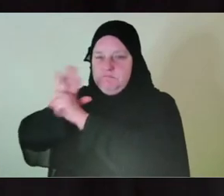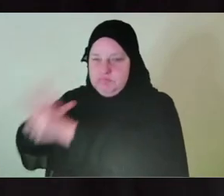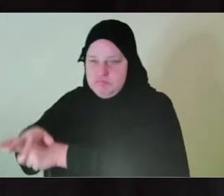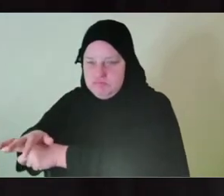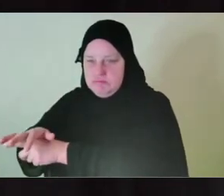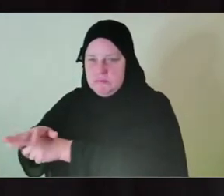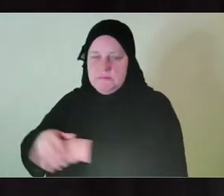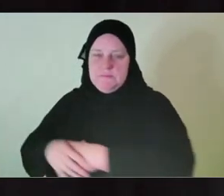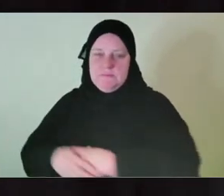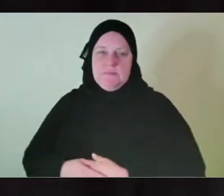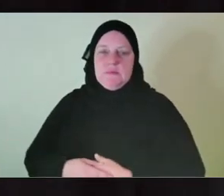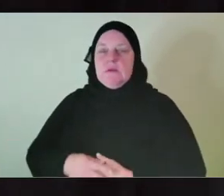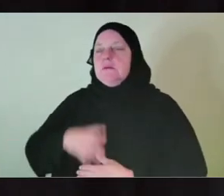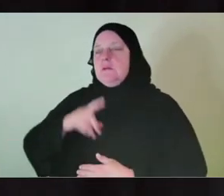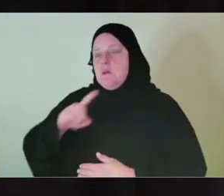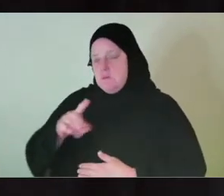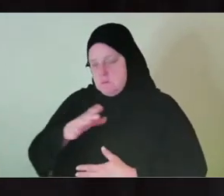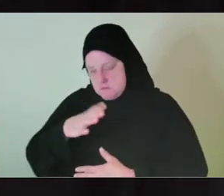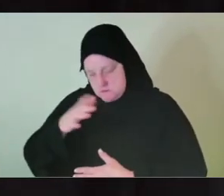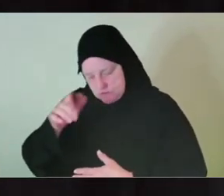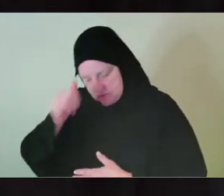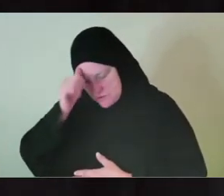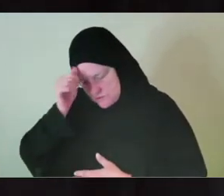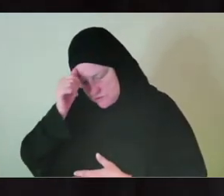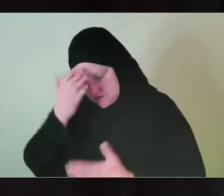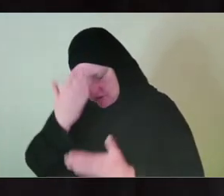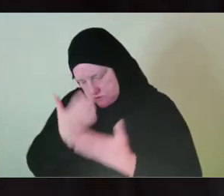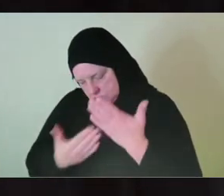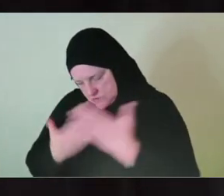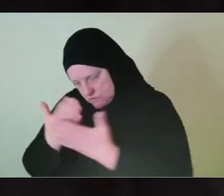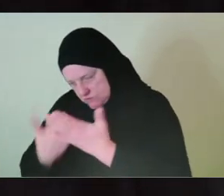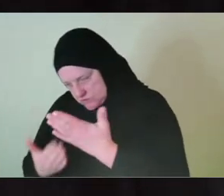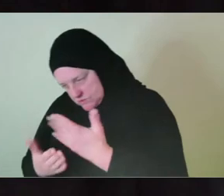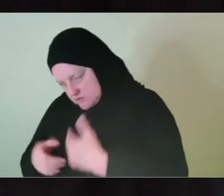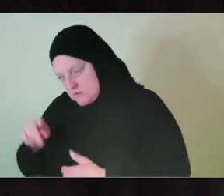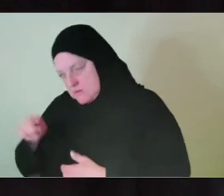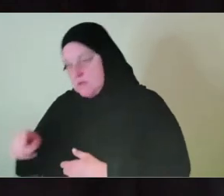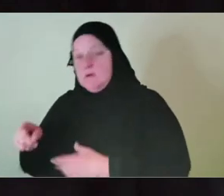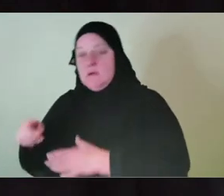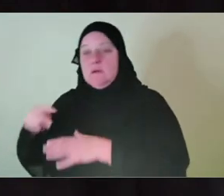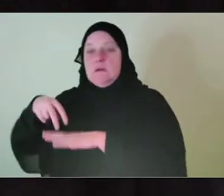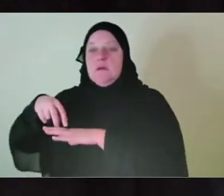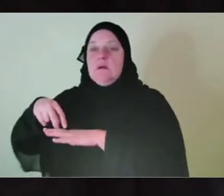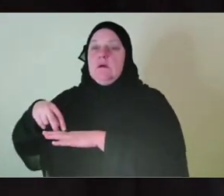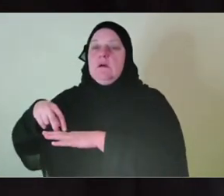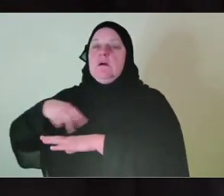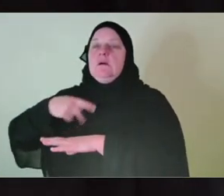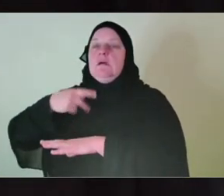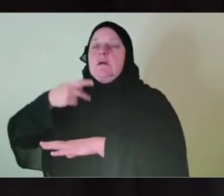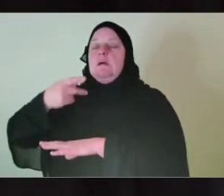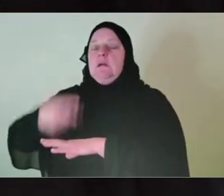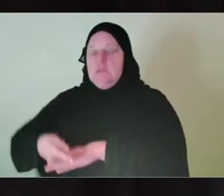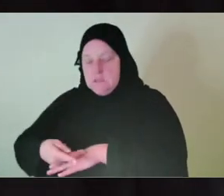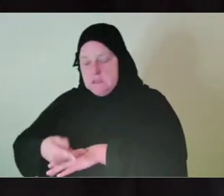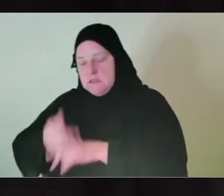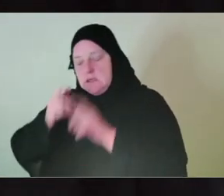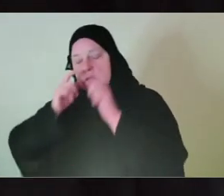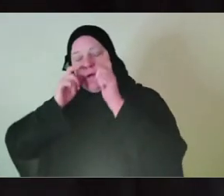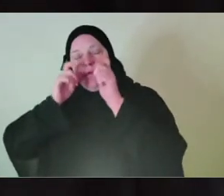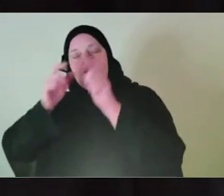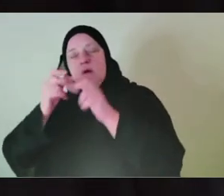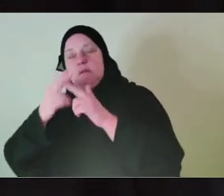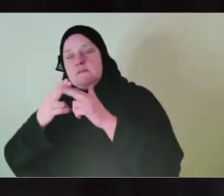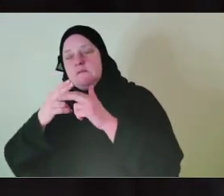of Muharram. And he falls to the ground and he cried out for his brother.